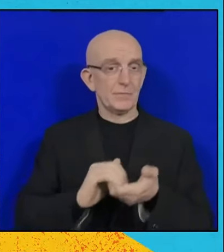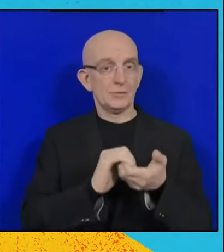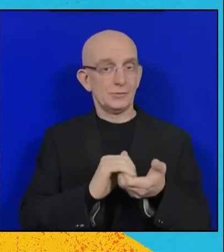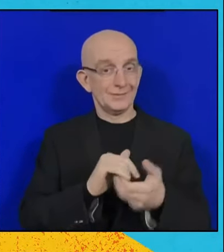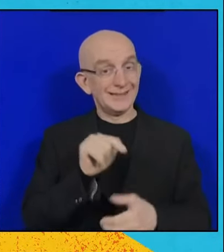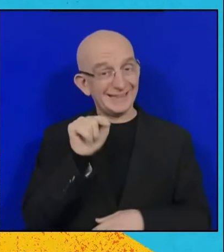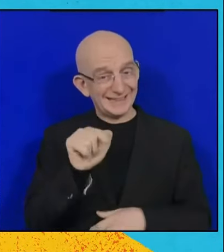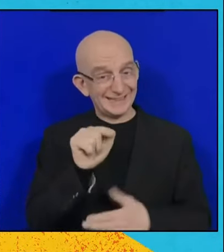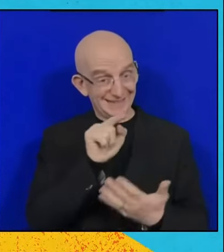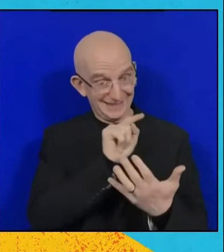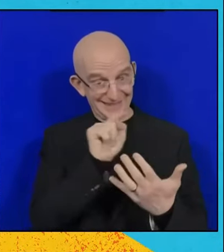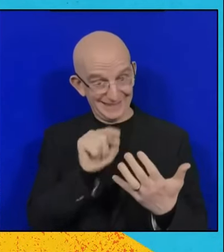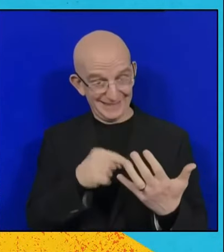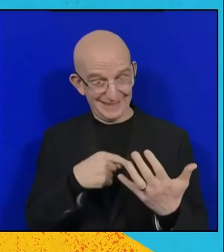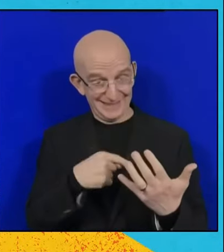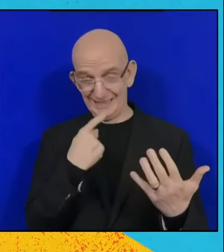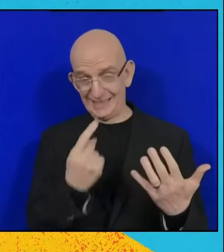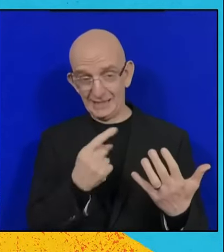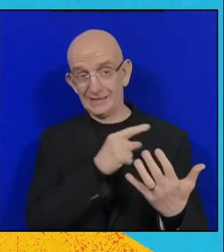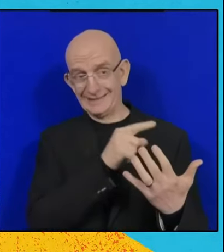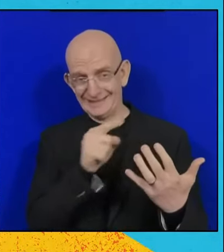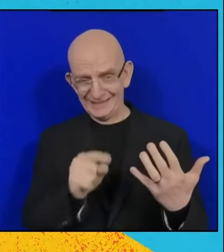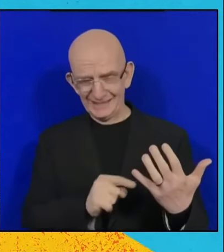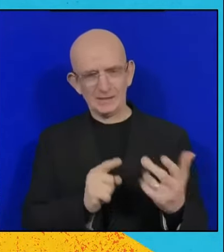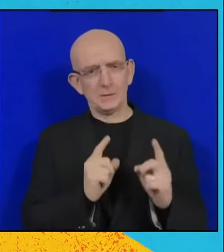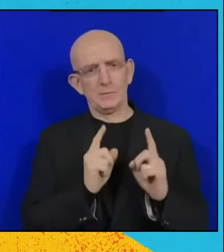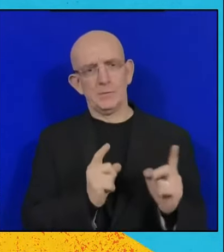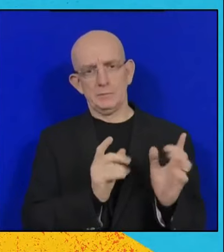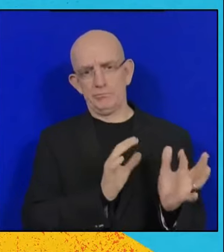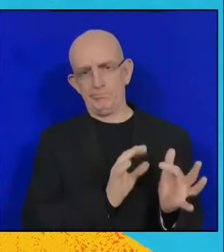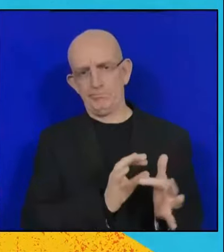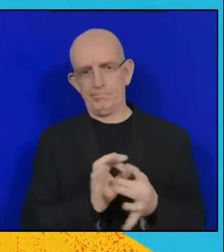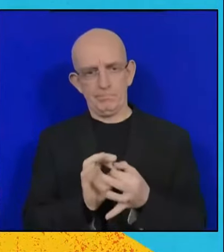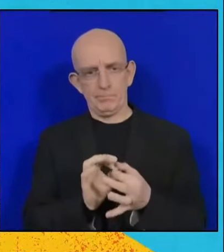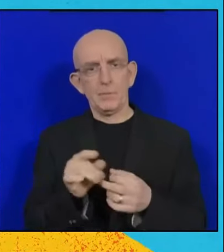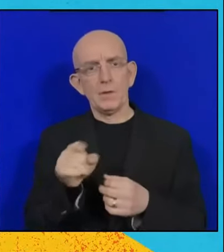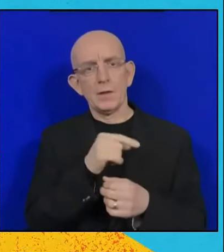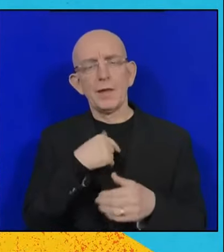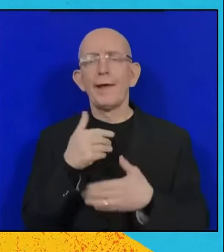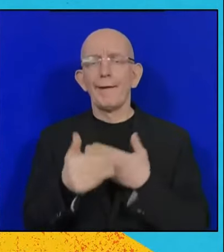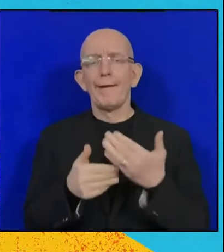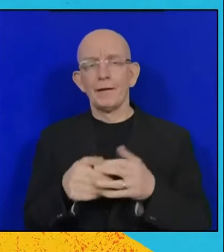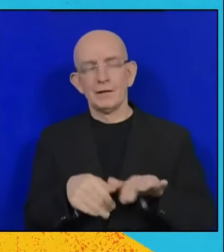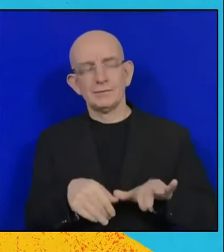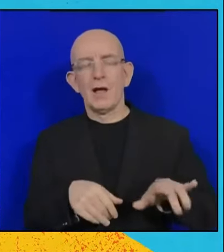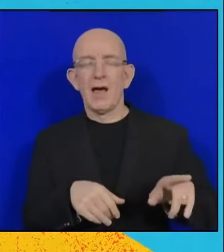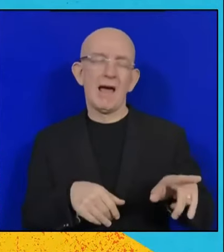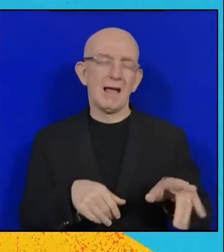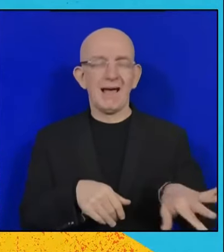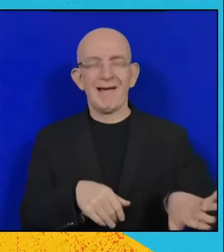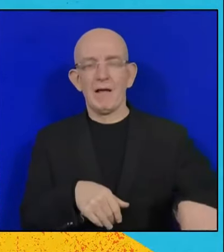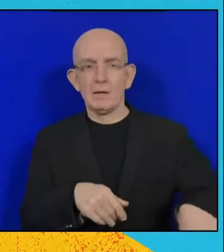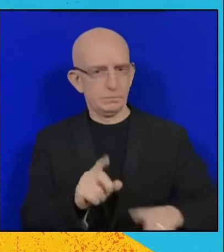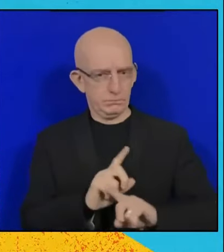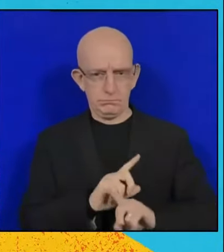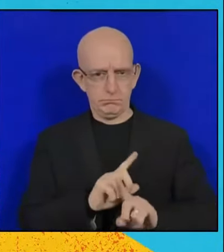left behind. So that's it. I love how you've got all 17 on your fingertips. Isn't that amazing? And I think the point you make about